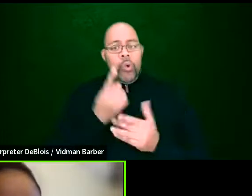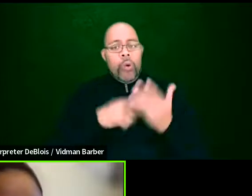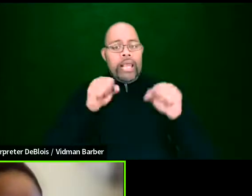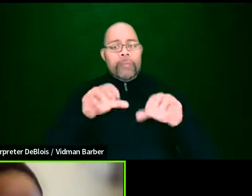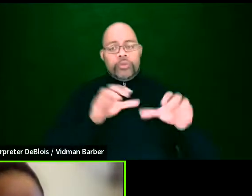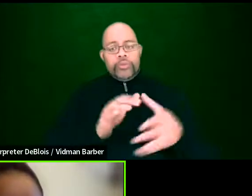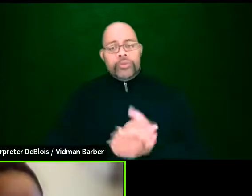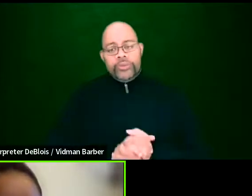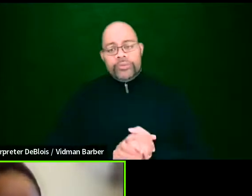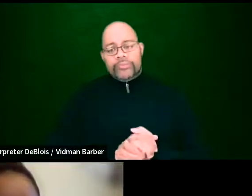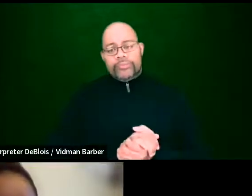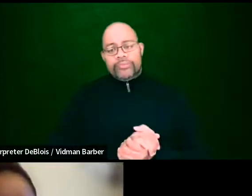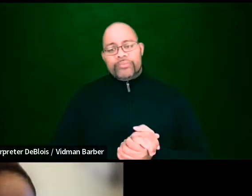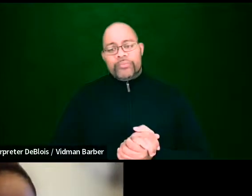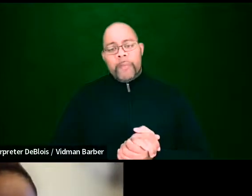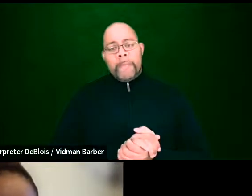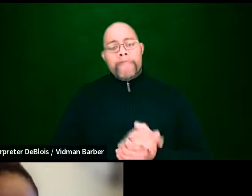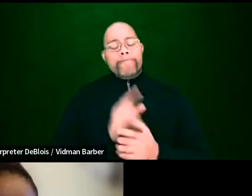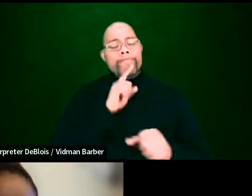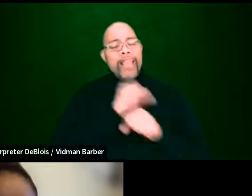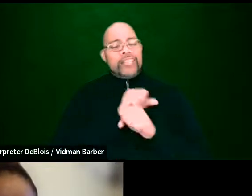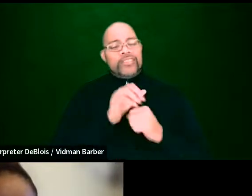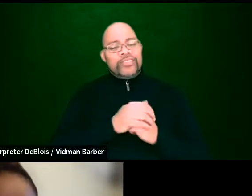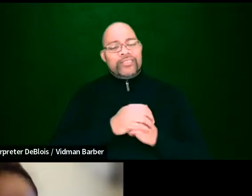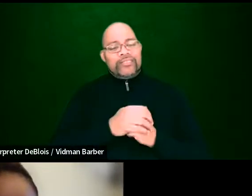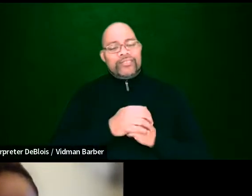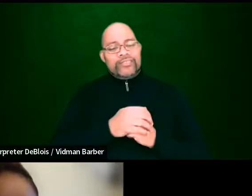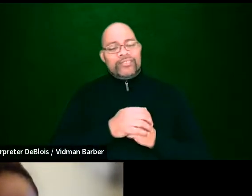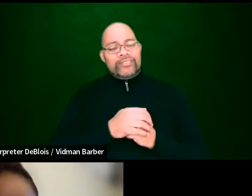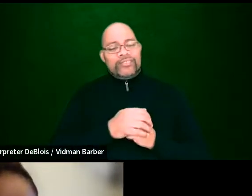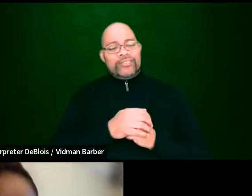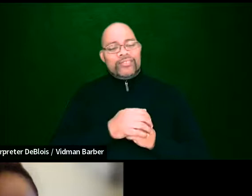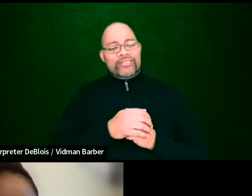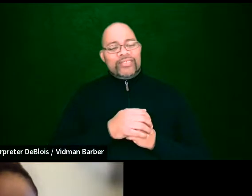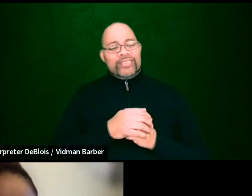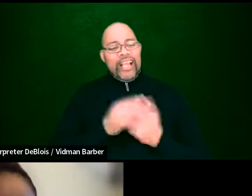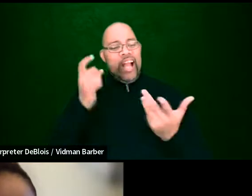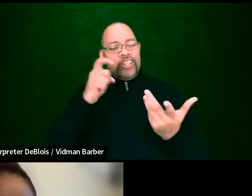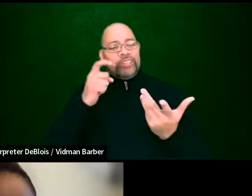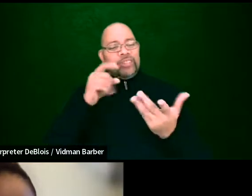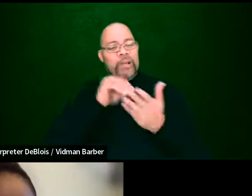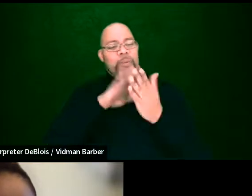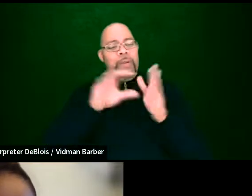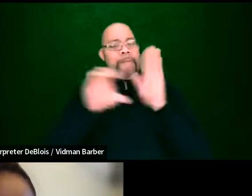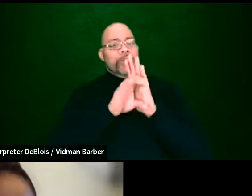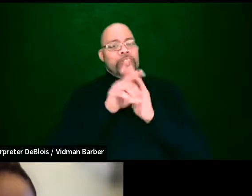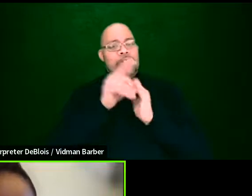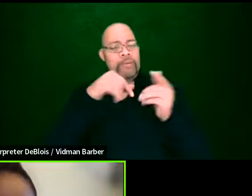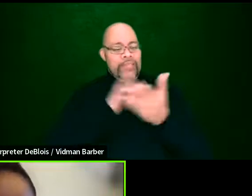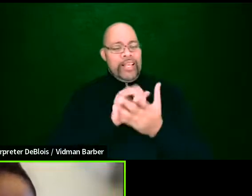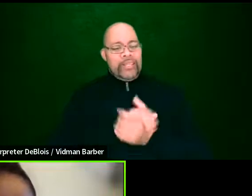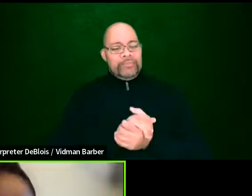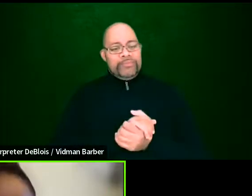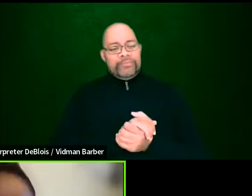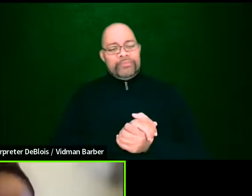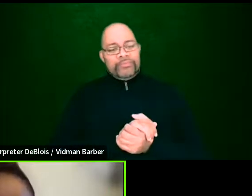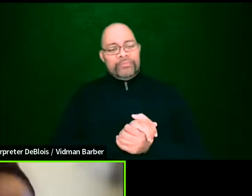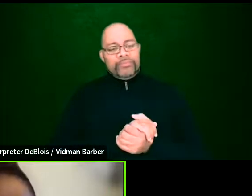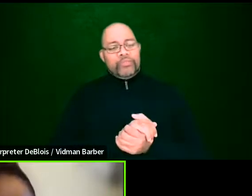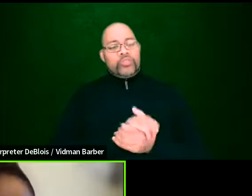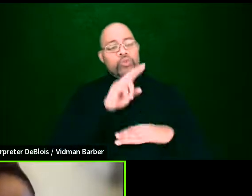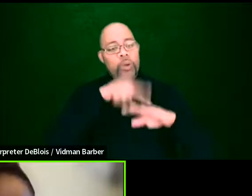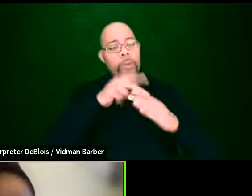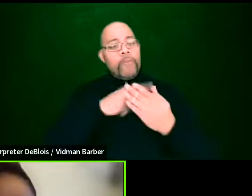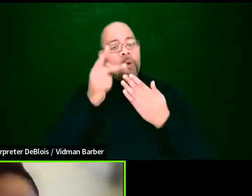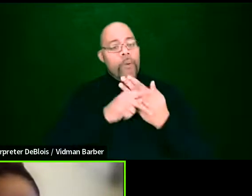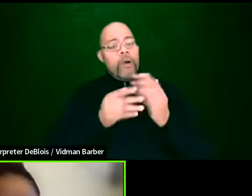do? Yeah, and I'm actually like kicking myself out because I should have put a picture in there about this. So normally the